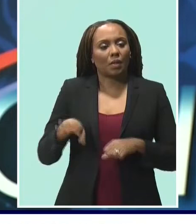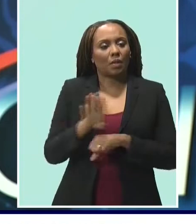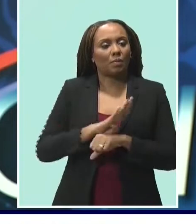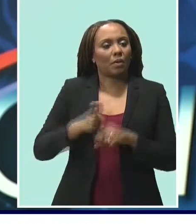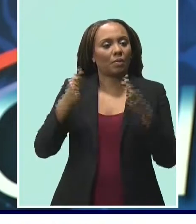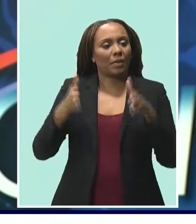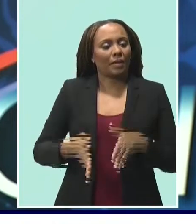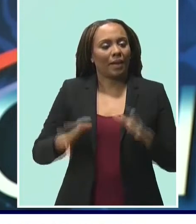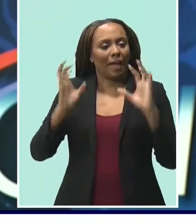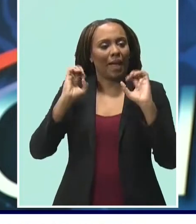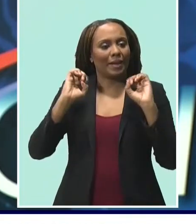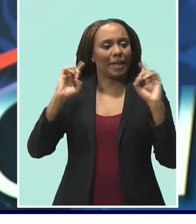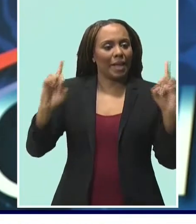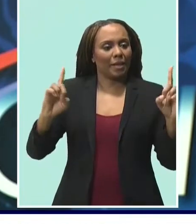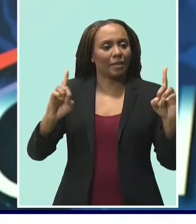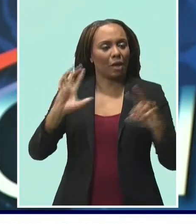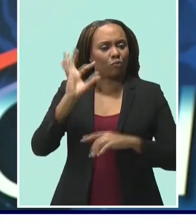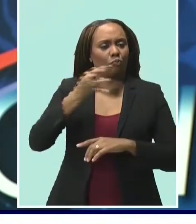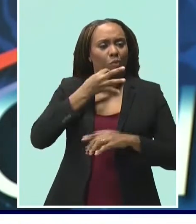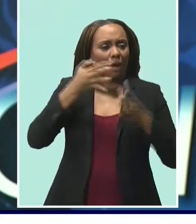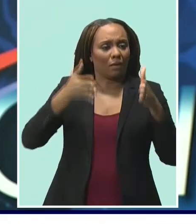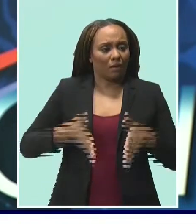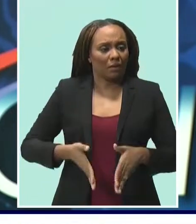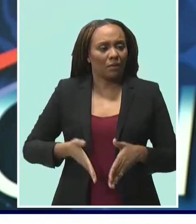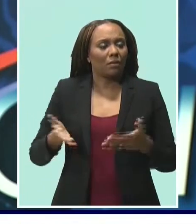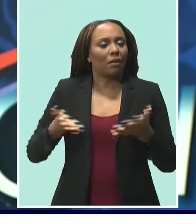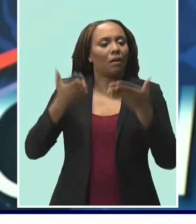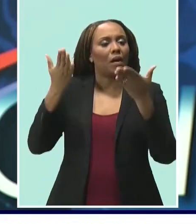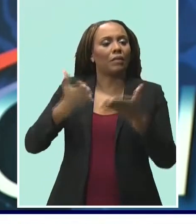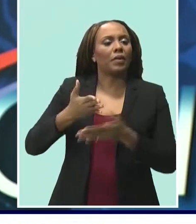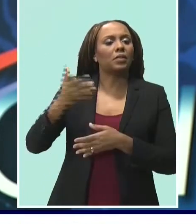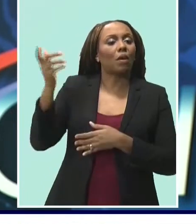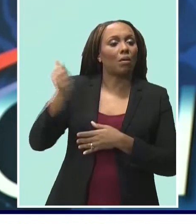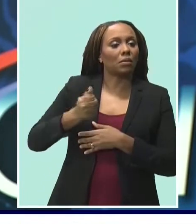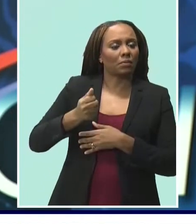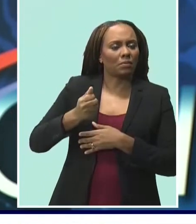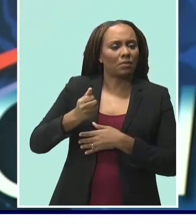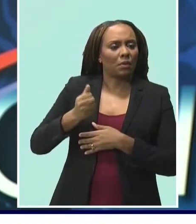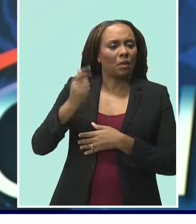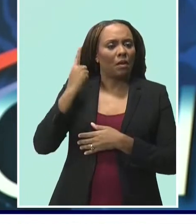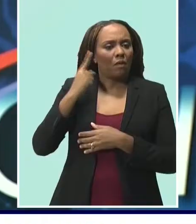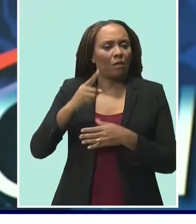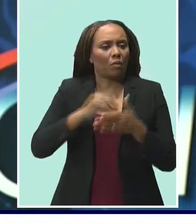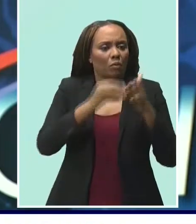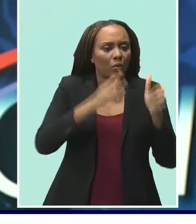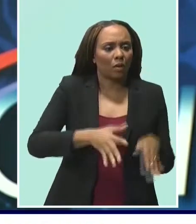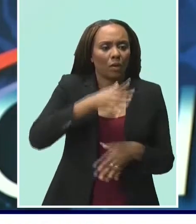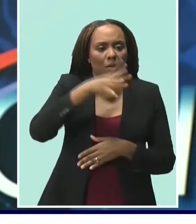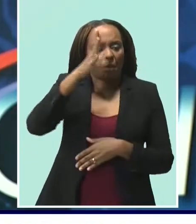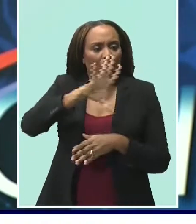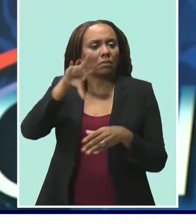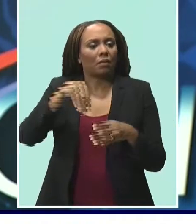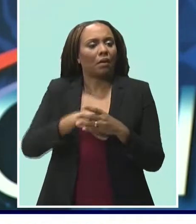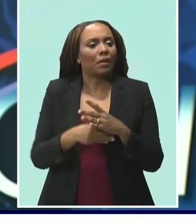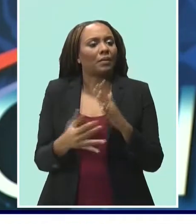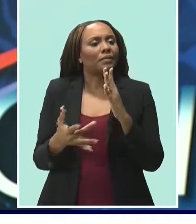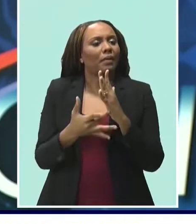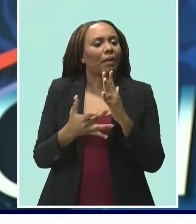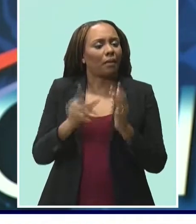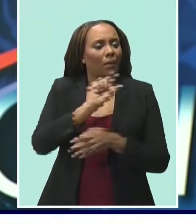A local educational specialist is suggesting offering scholarships to get more students and parents interested in technical and